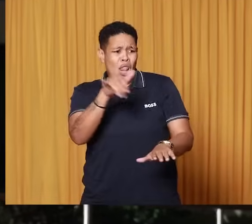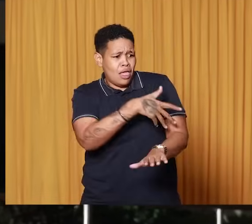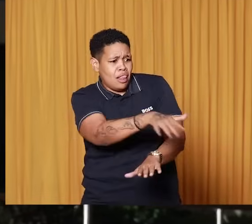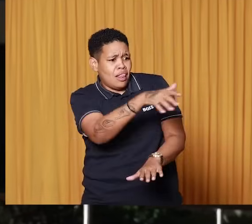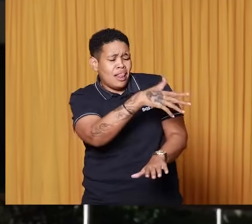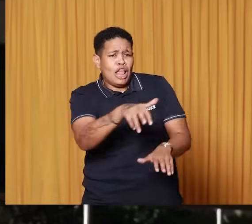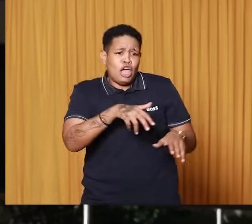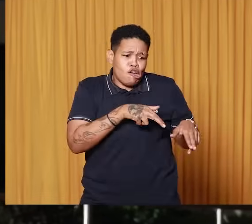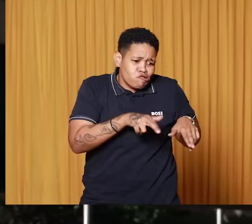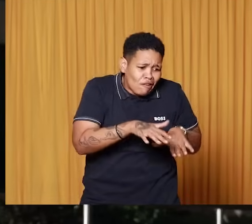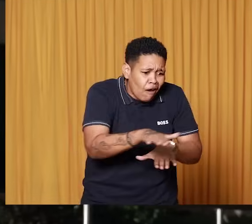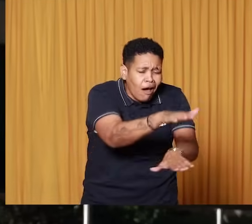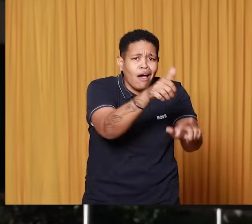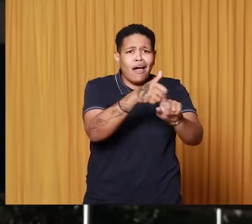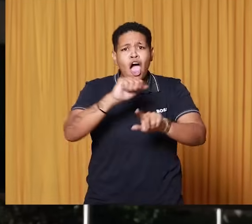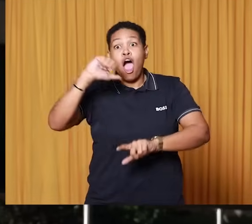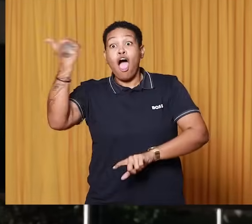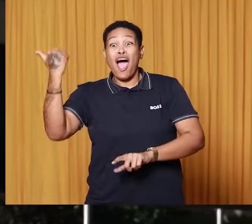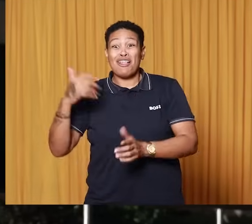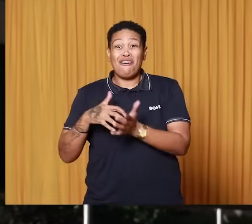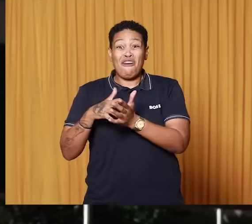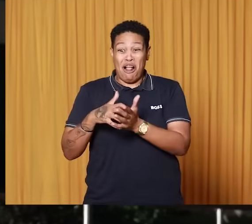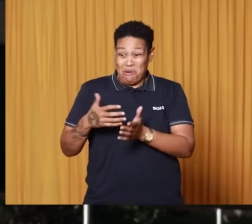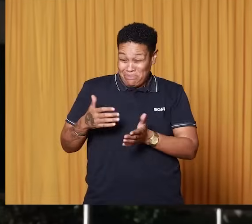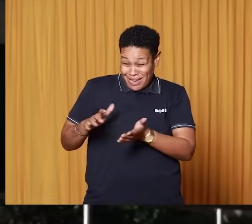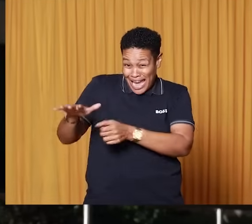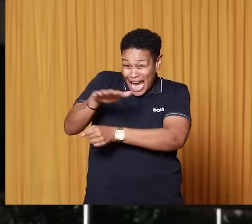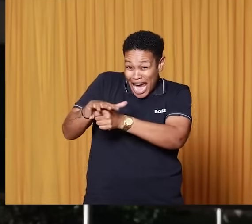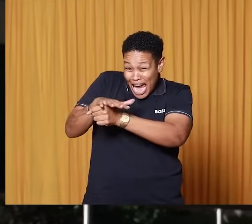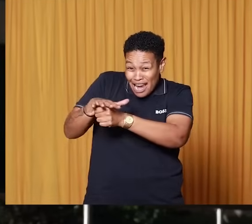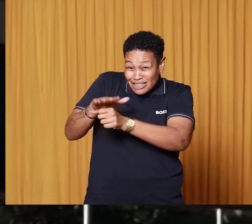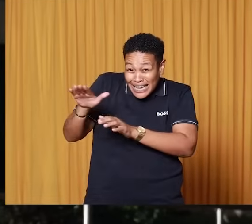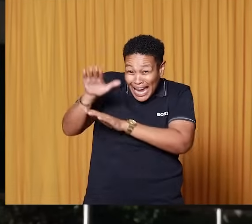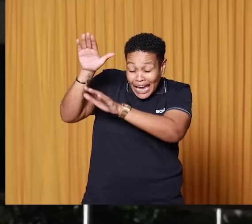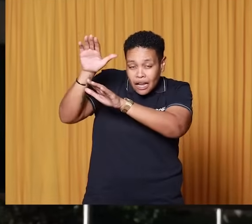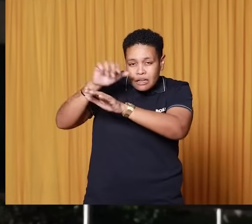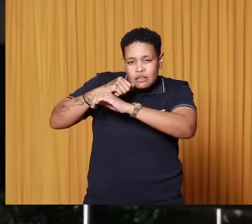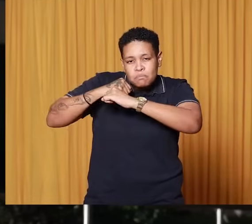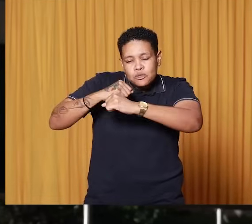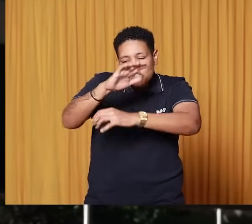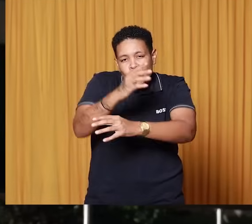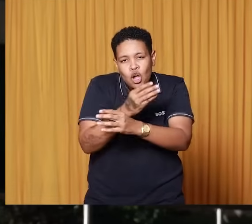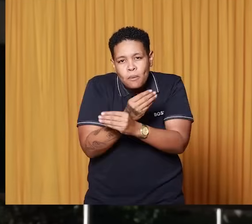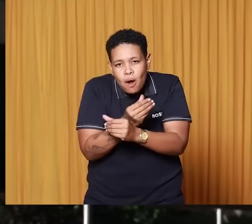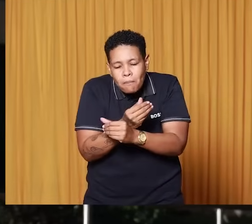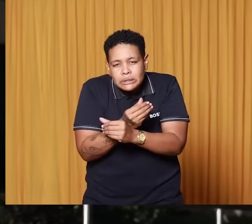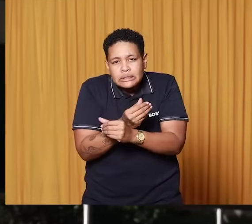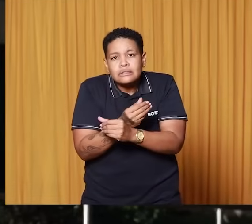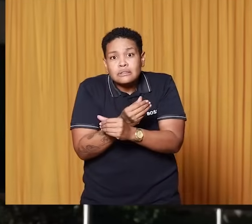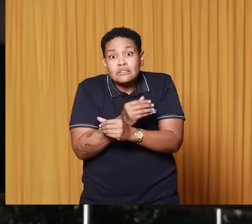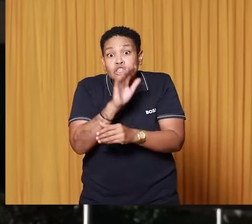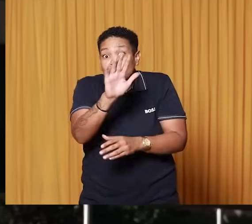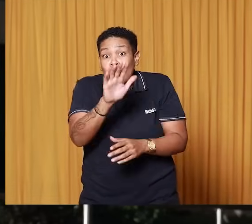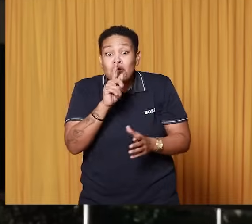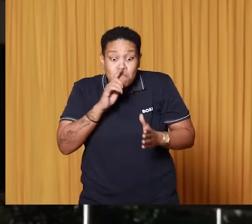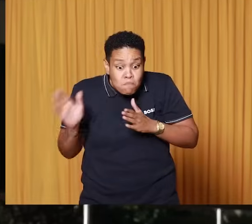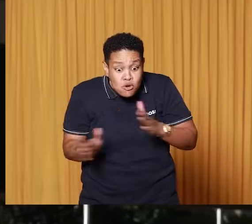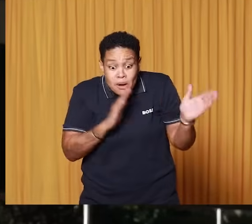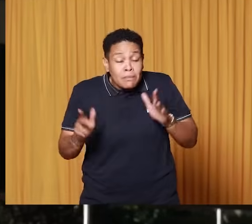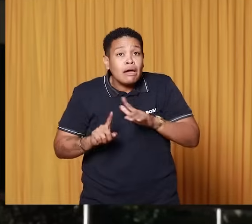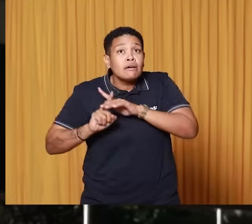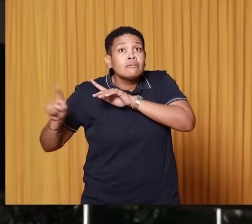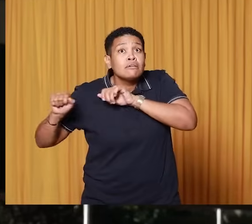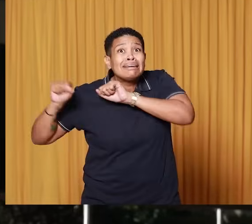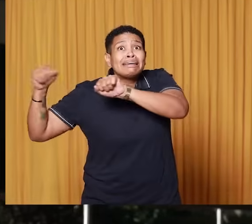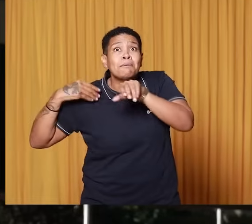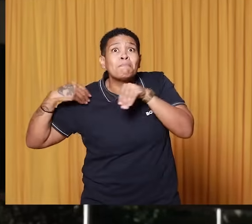riverbanks, hillsides, and other vulnerable areas to take precautions to protect your property where possible, prepare your